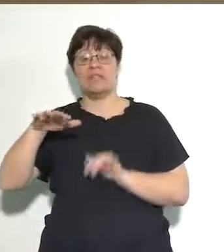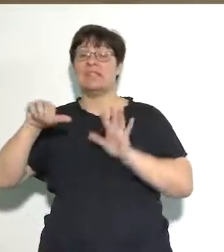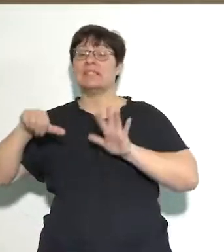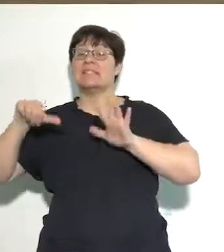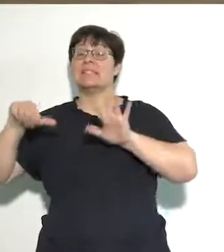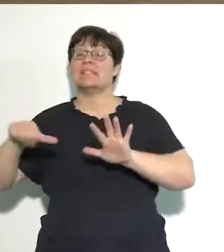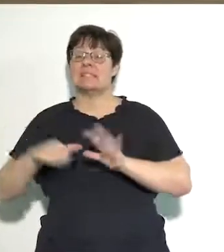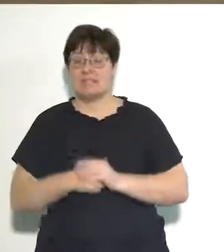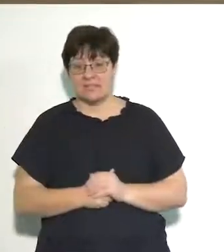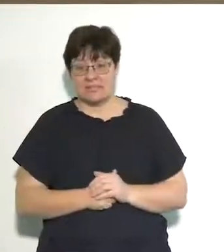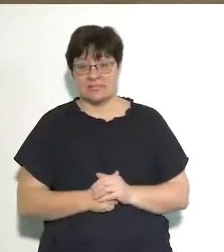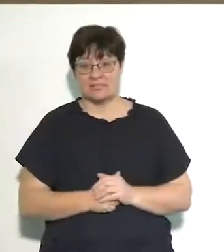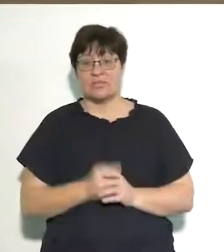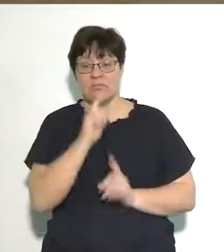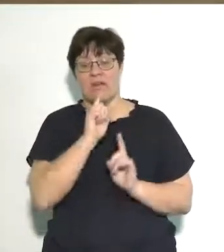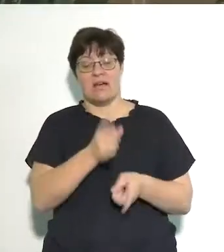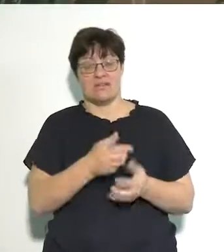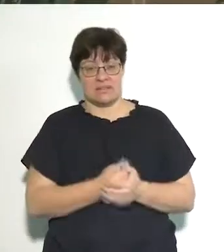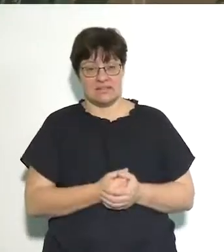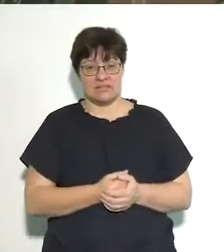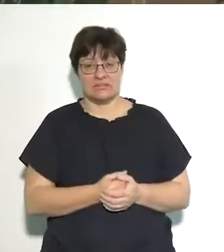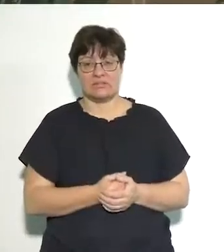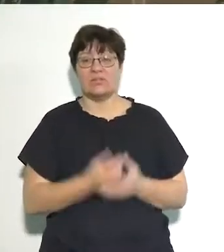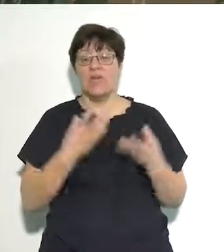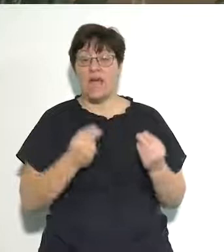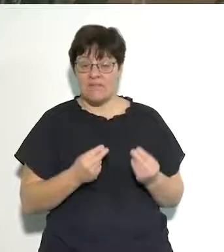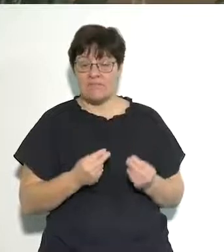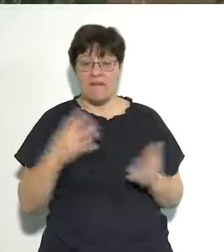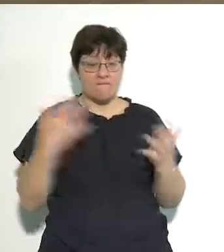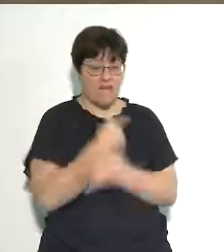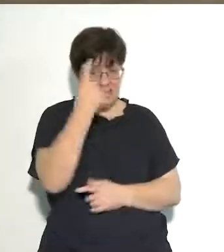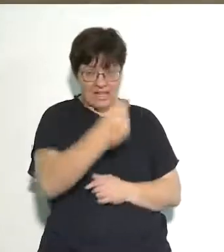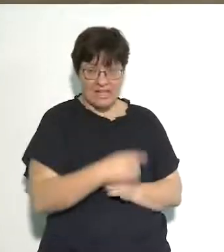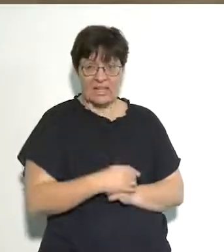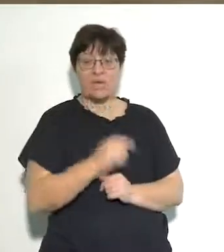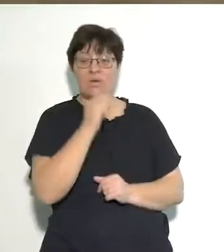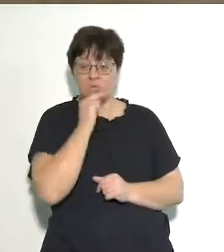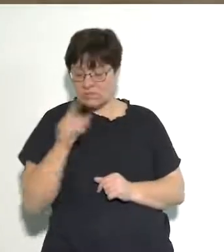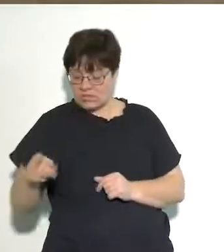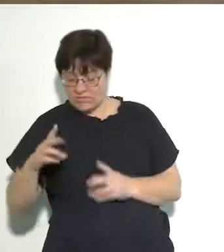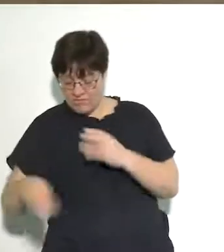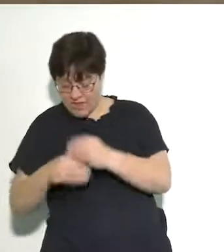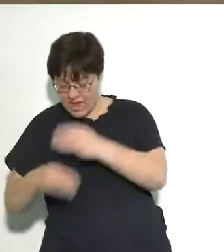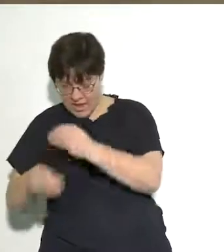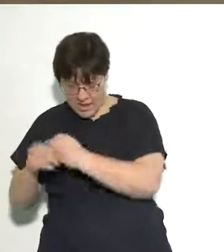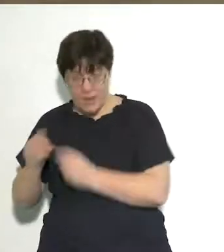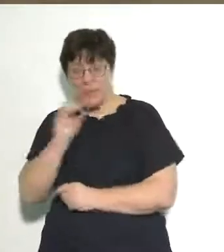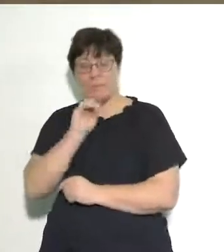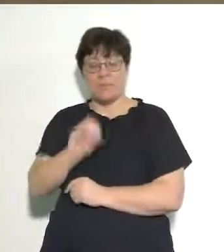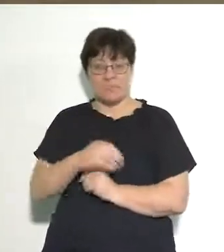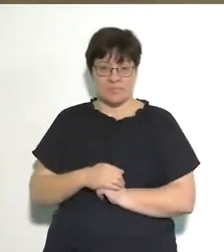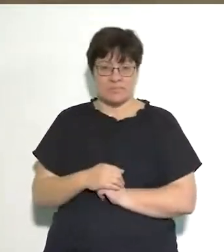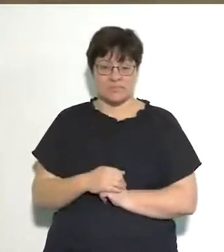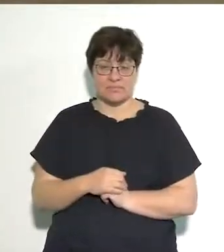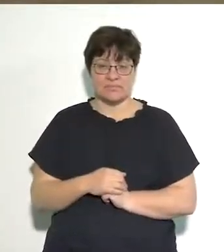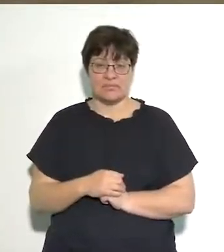and 16. And there you have your answer. If you have your fast thinkers, they can use your repeated addition and